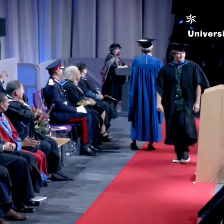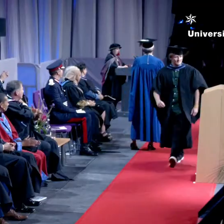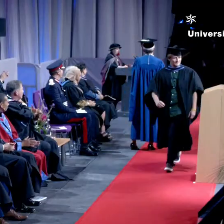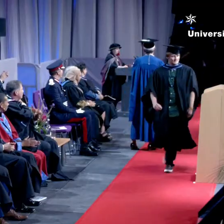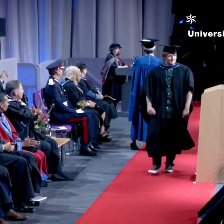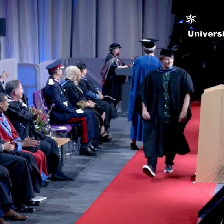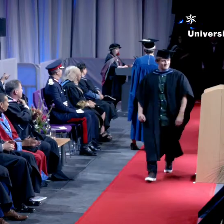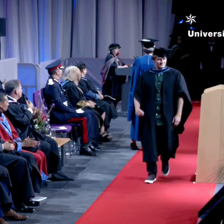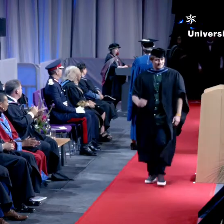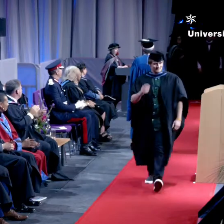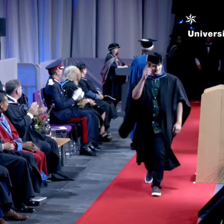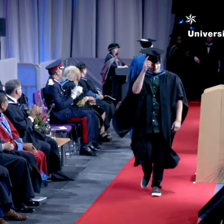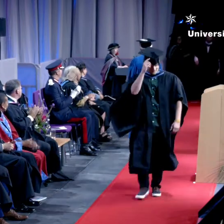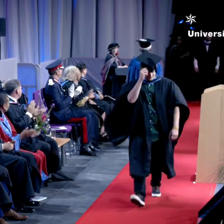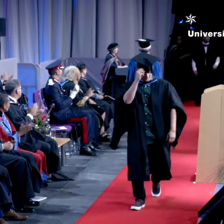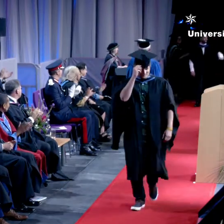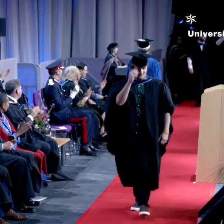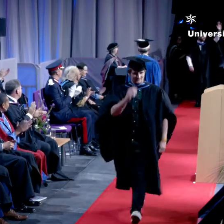Alex Grimwood.